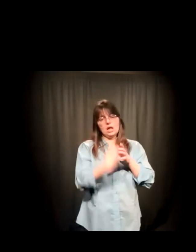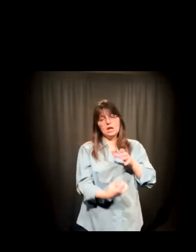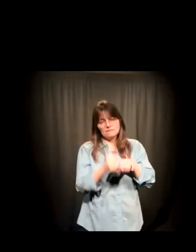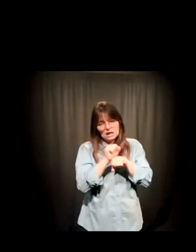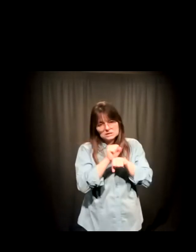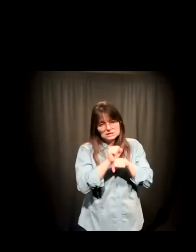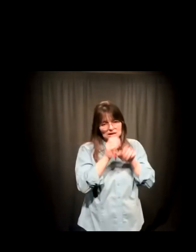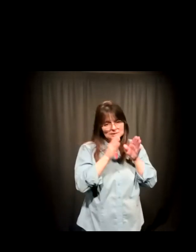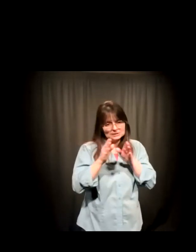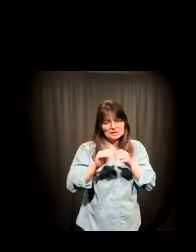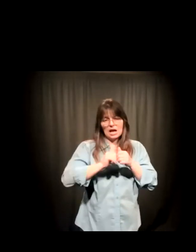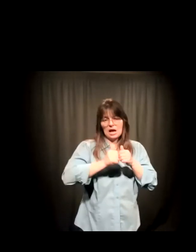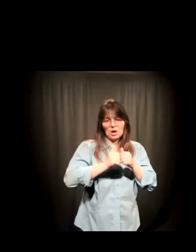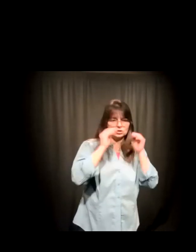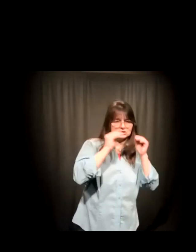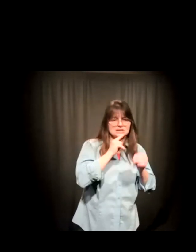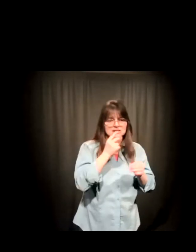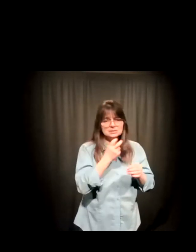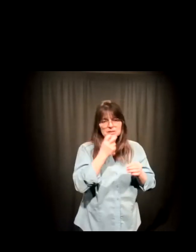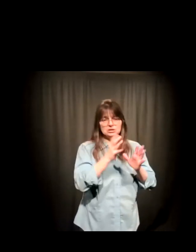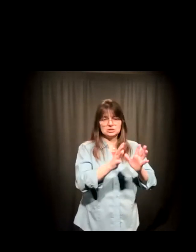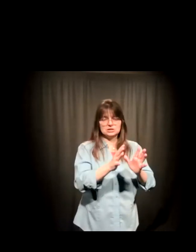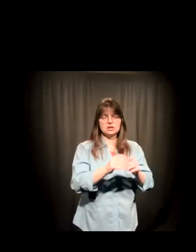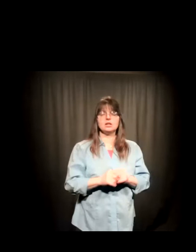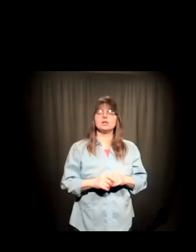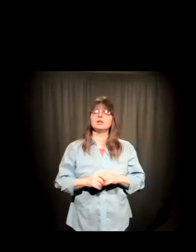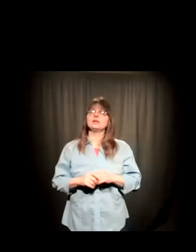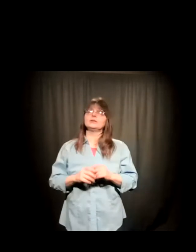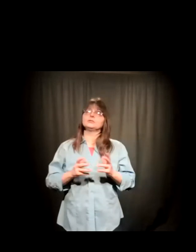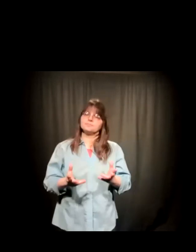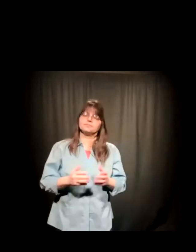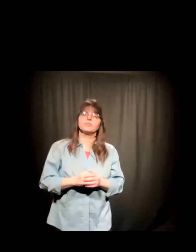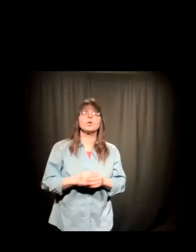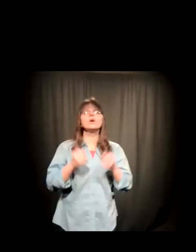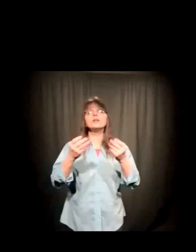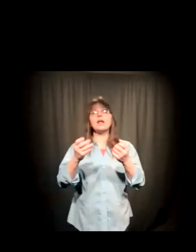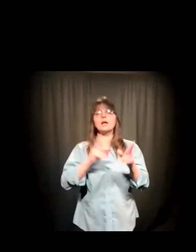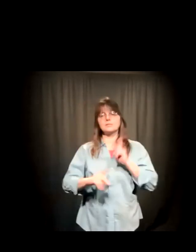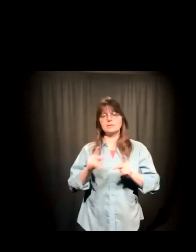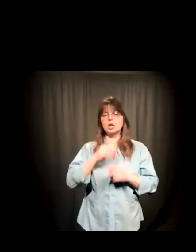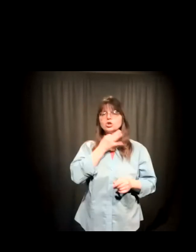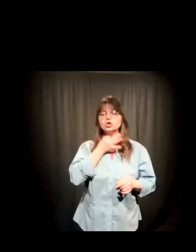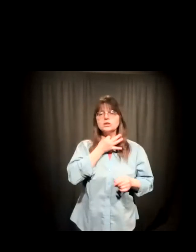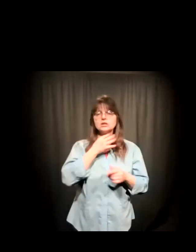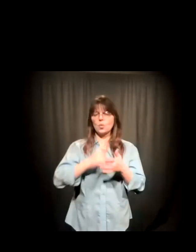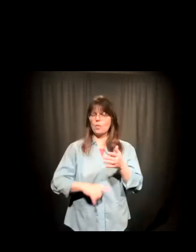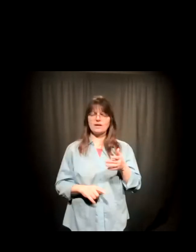So a lot of people are curious about what this education really looked like. And so I'm going to read a little bit